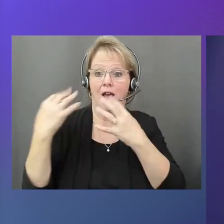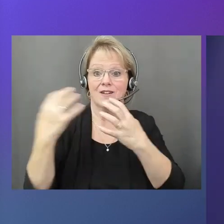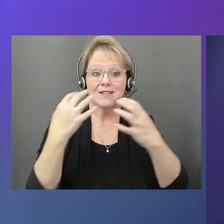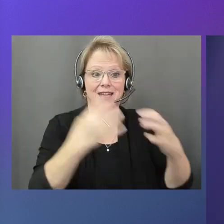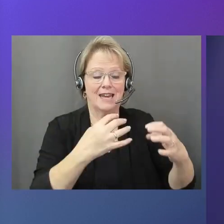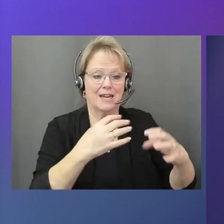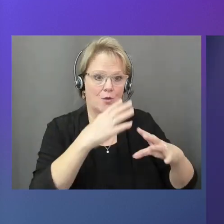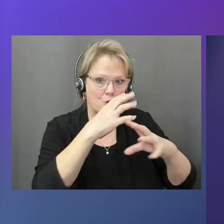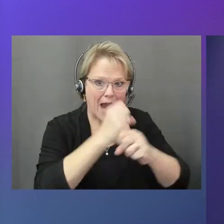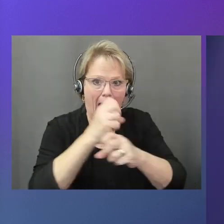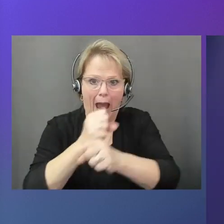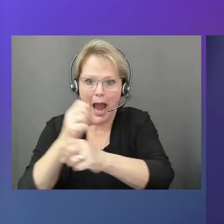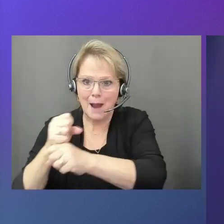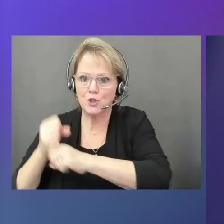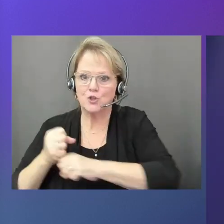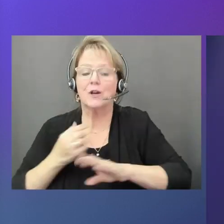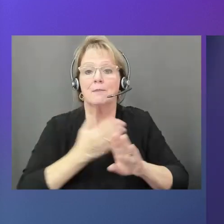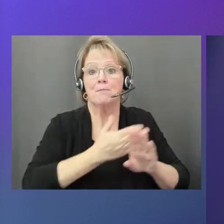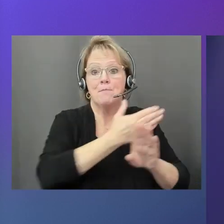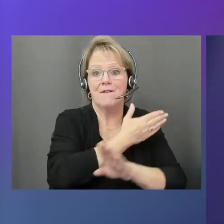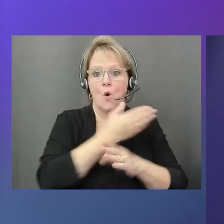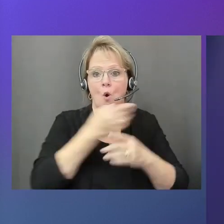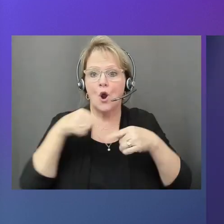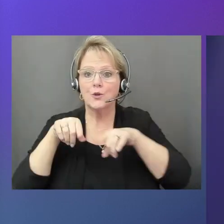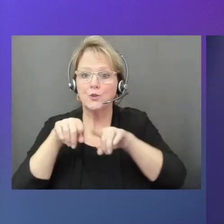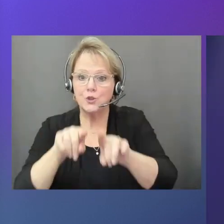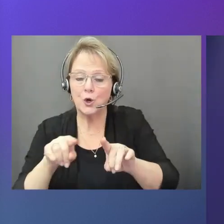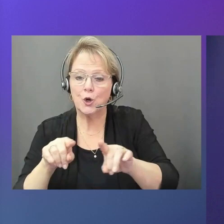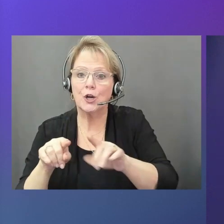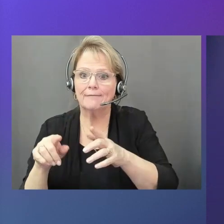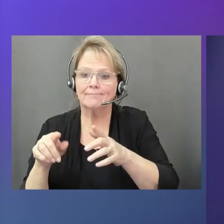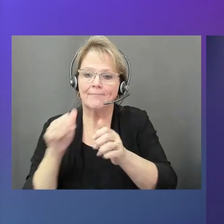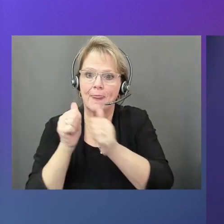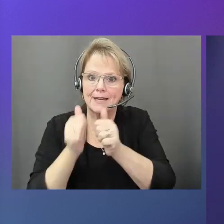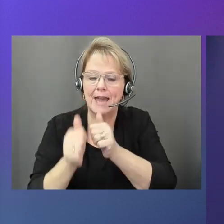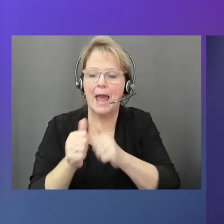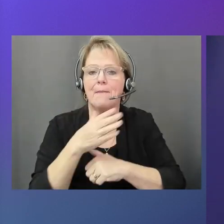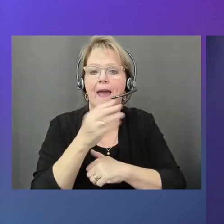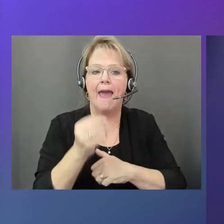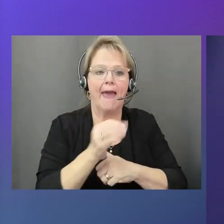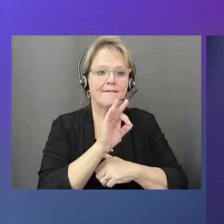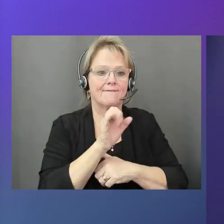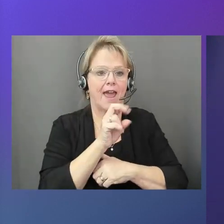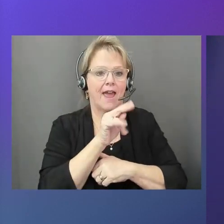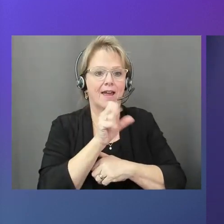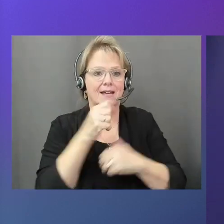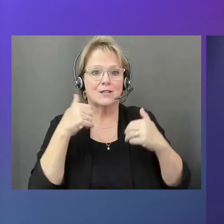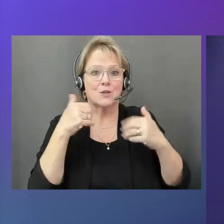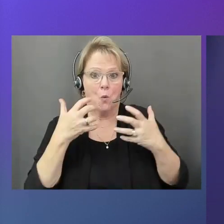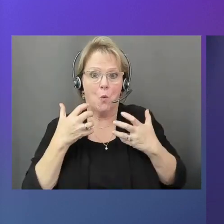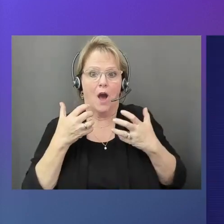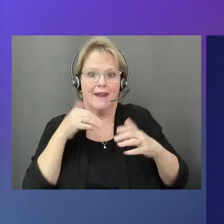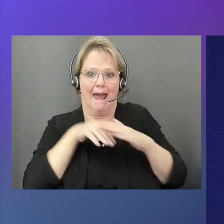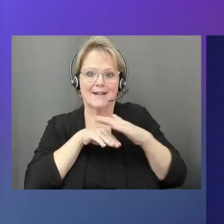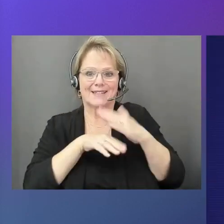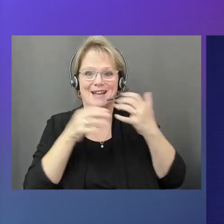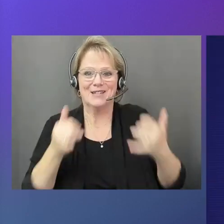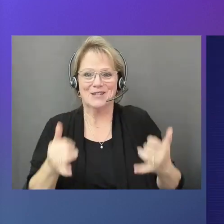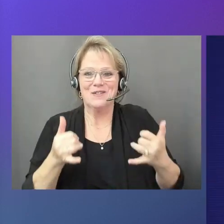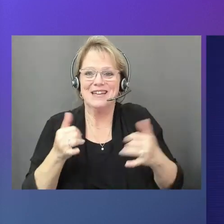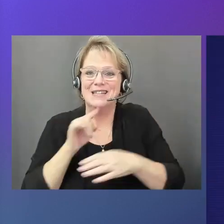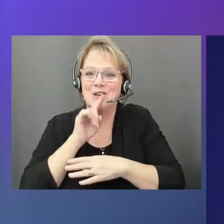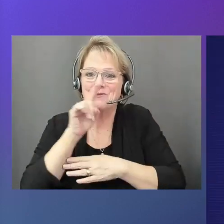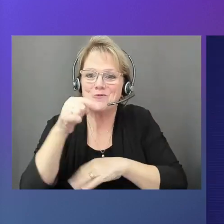match, they're capturing videos during the match, and fans want access to this media in real time. Yeah, we do. Absolutely. So